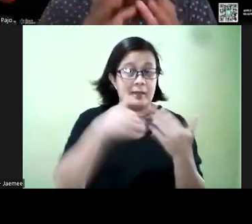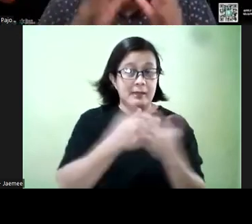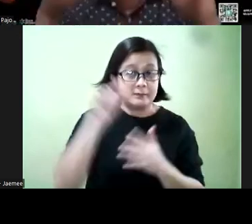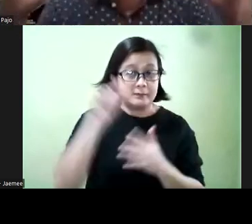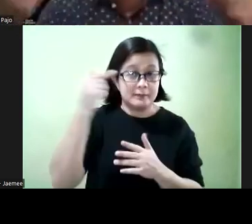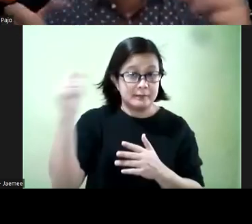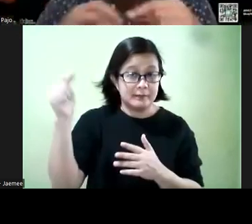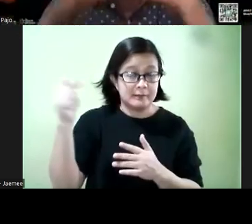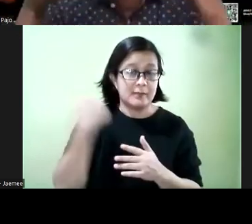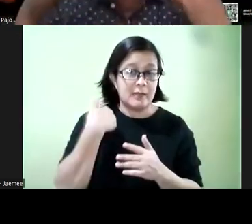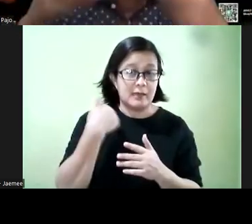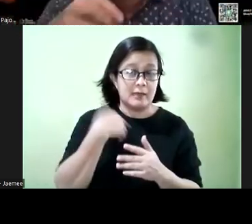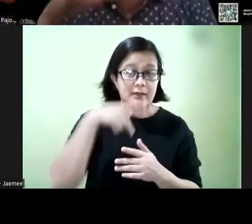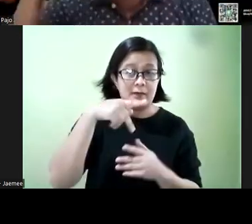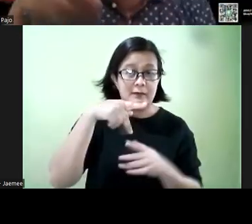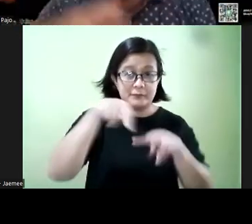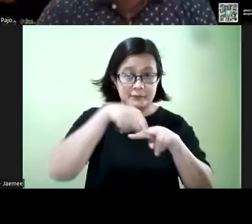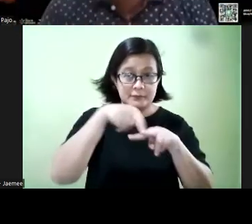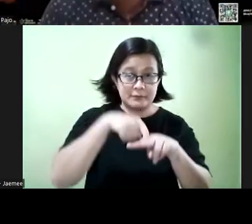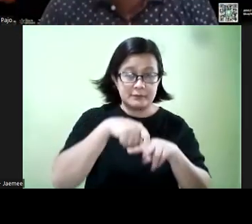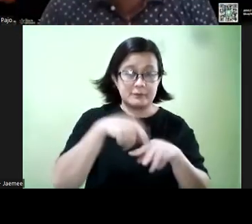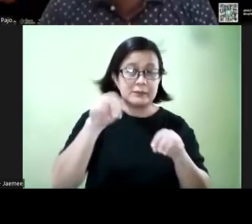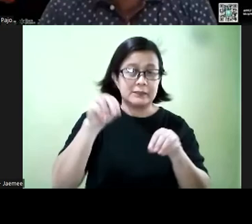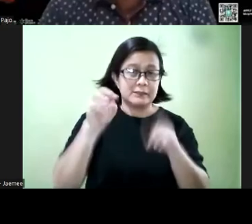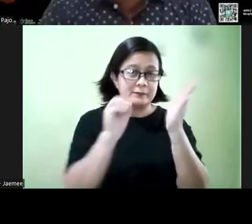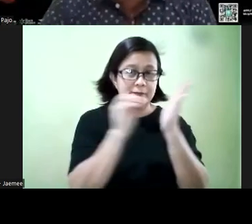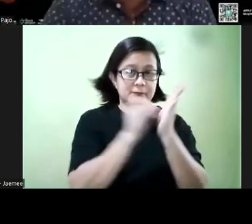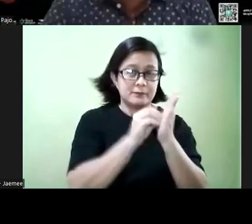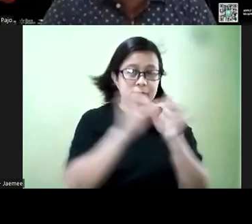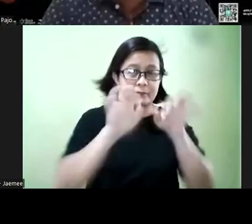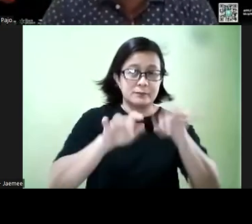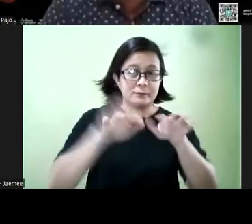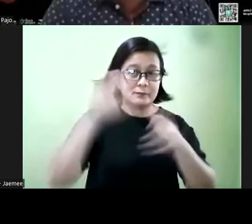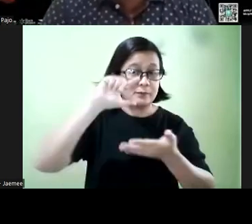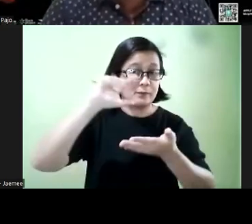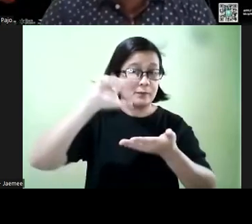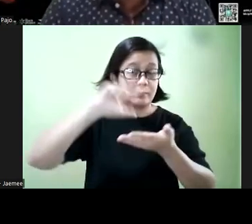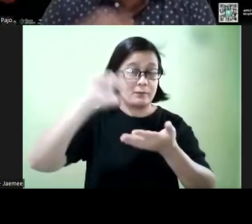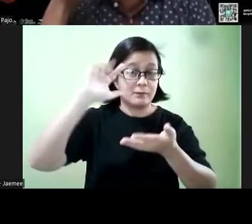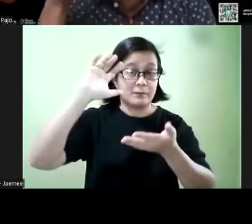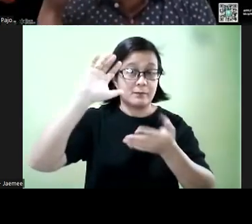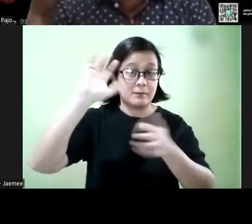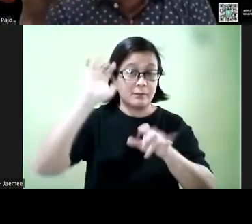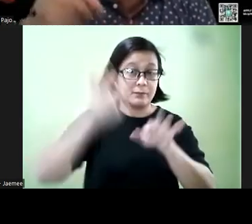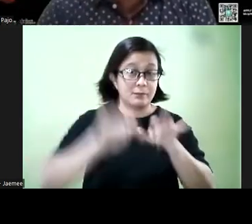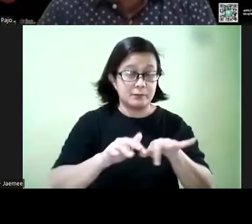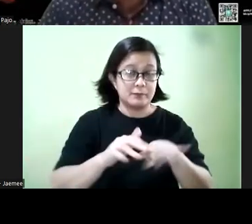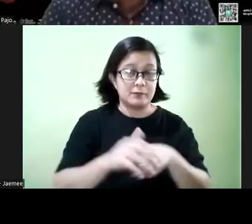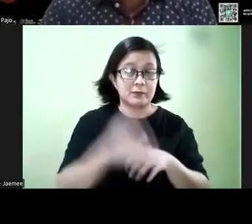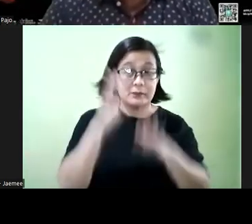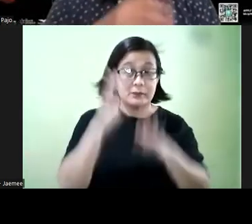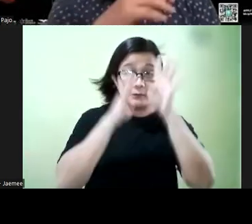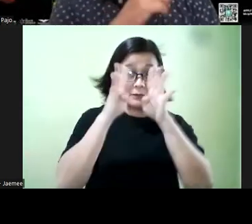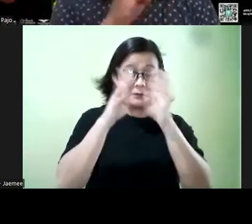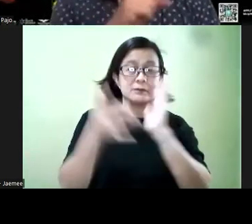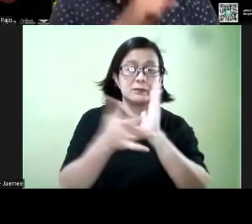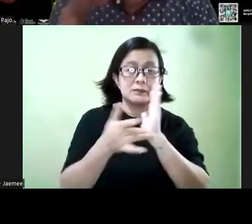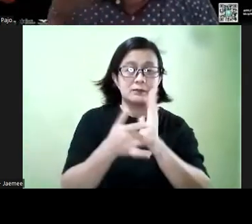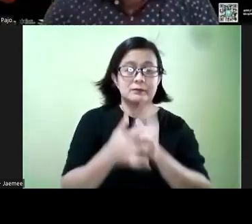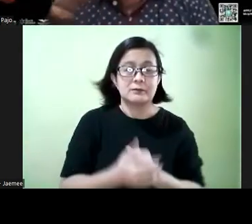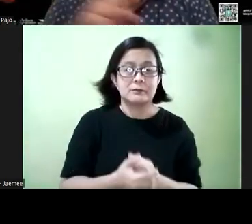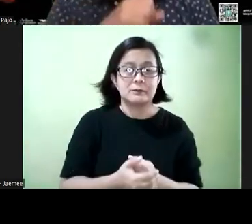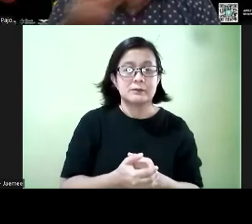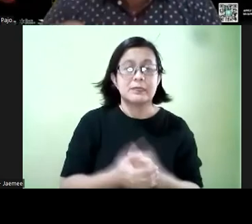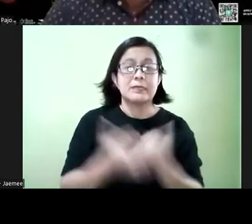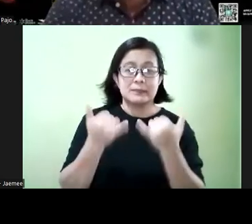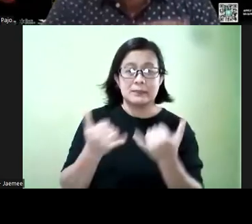the patterns of the chinelas, all that, you have to put it into a computer, make it more efficient. So there's some innovative technology. So